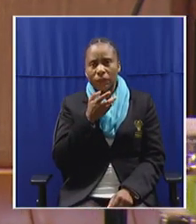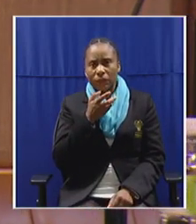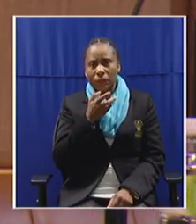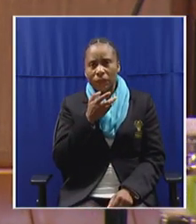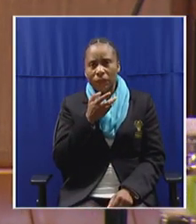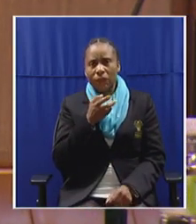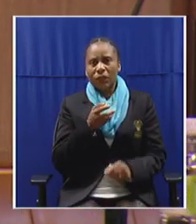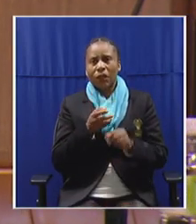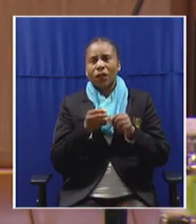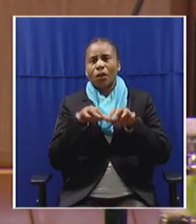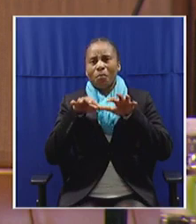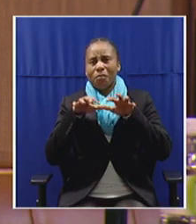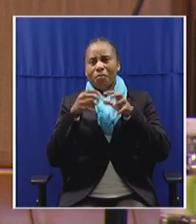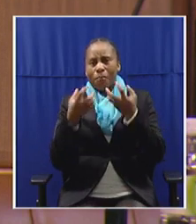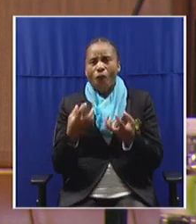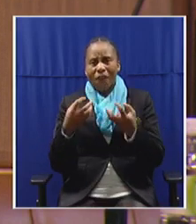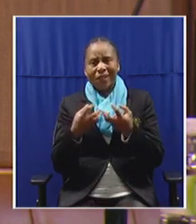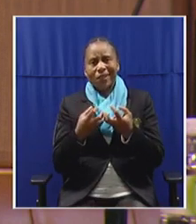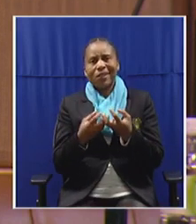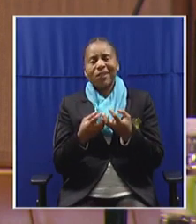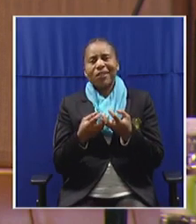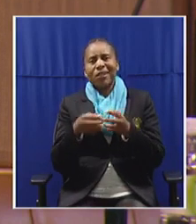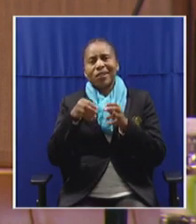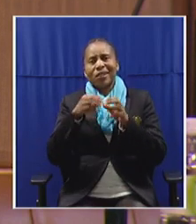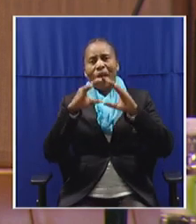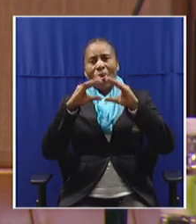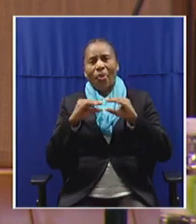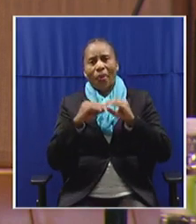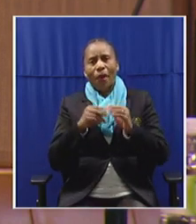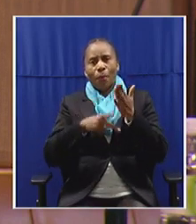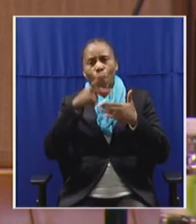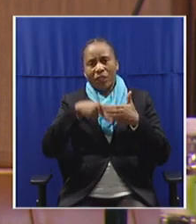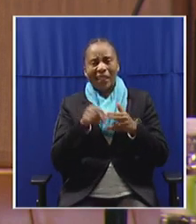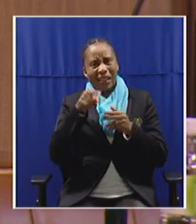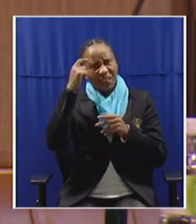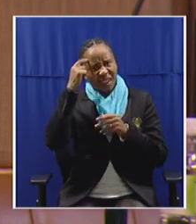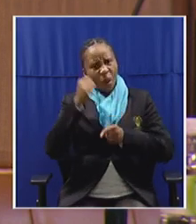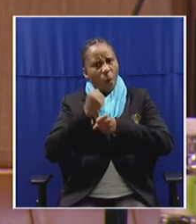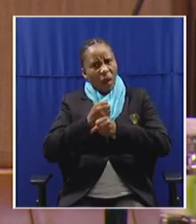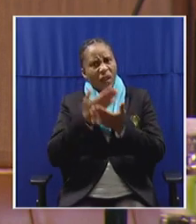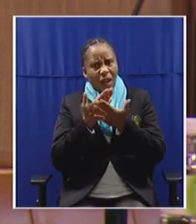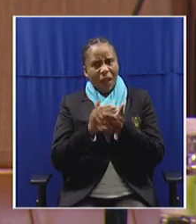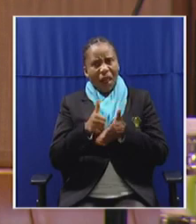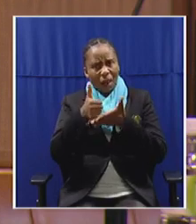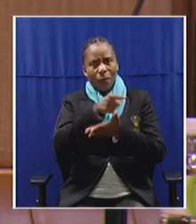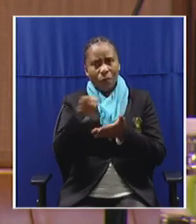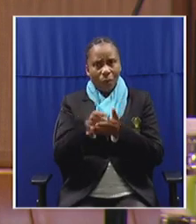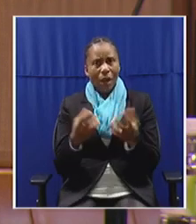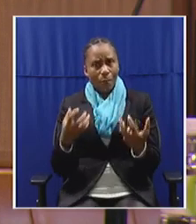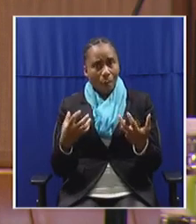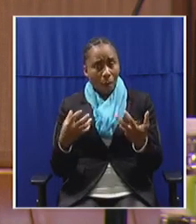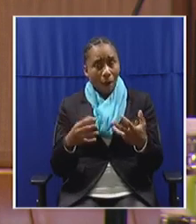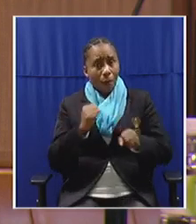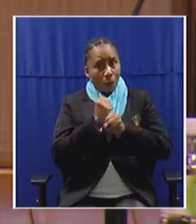poverty alleviation projects so as to assist many that are poor, more especially the people that are living in squalor